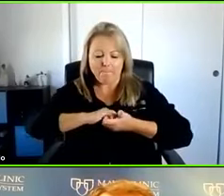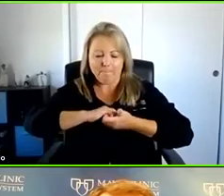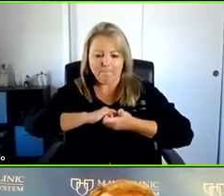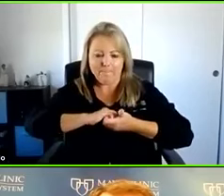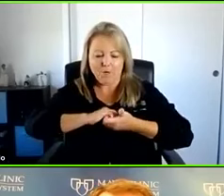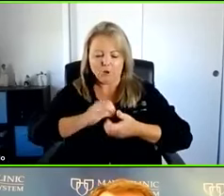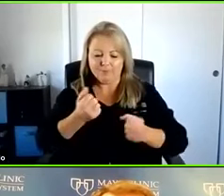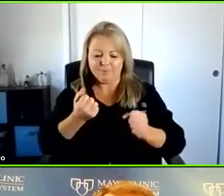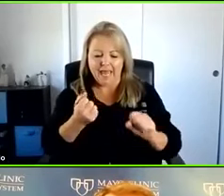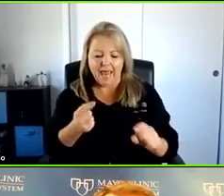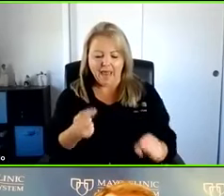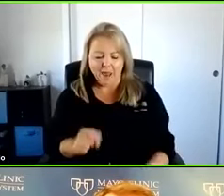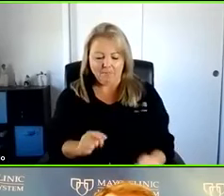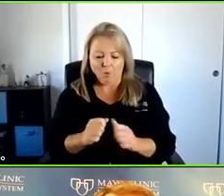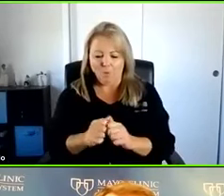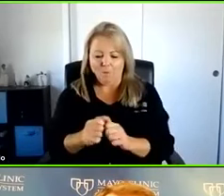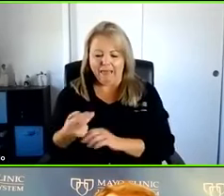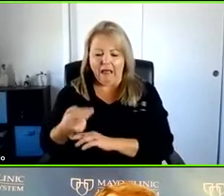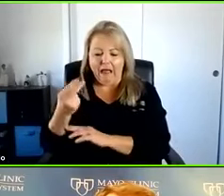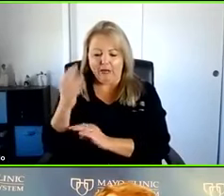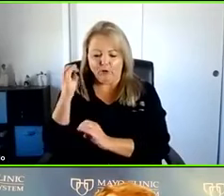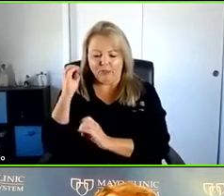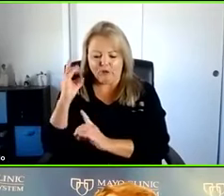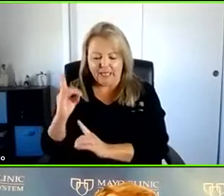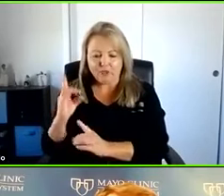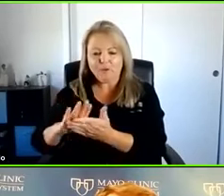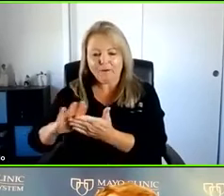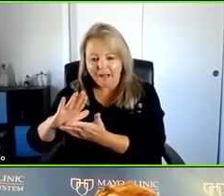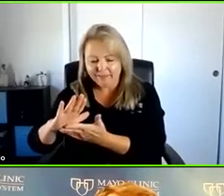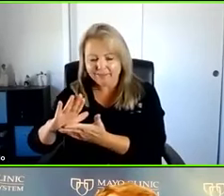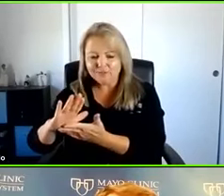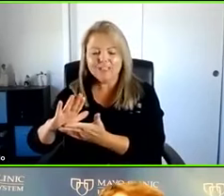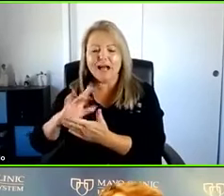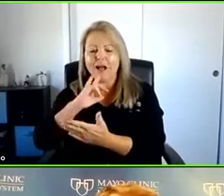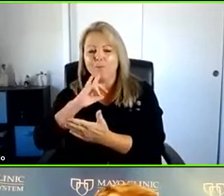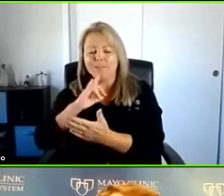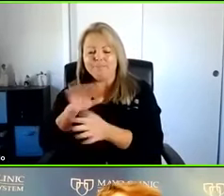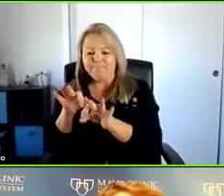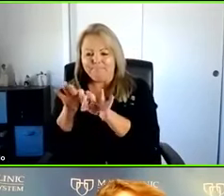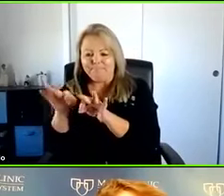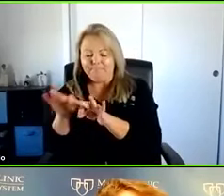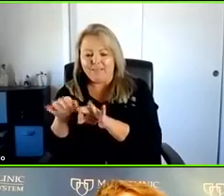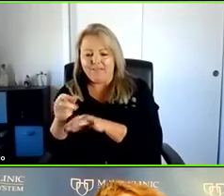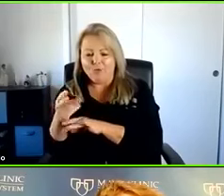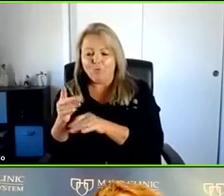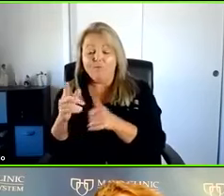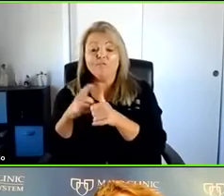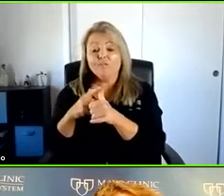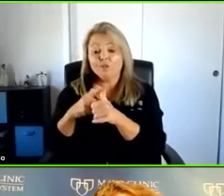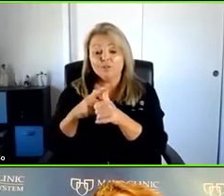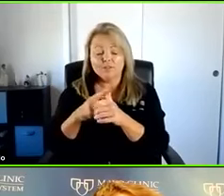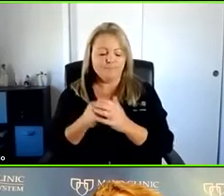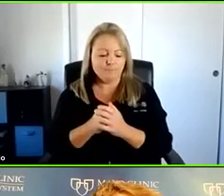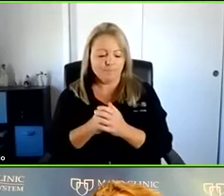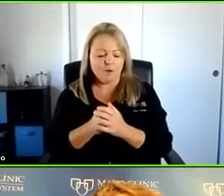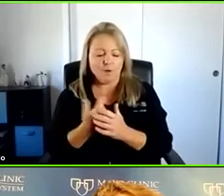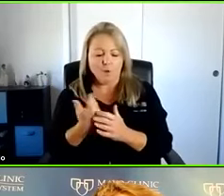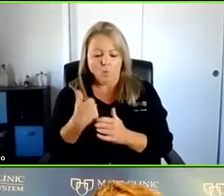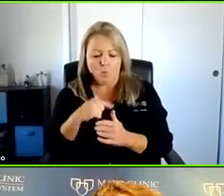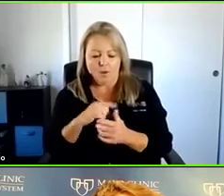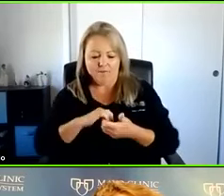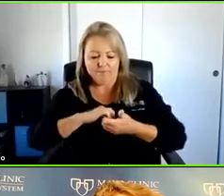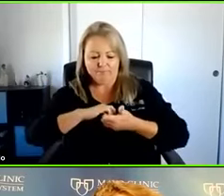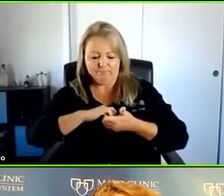with regards to higher education. I'll highlight just a few of those. So first of all, we have partnered with